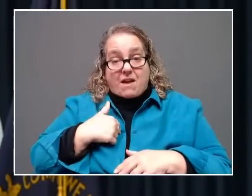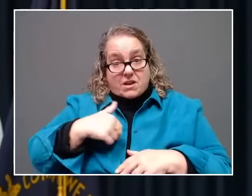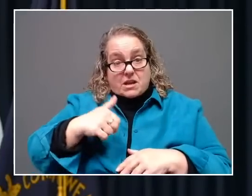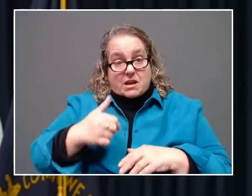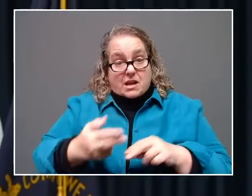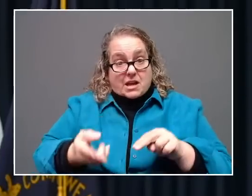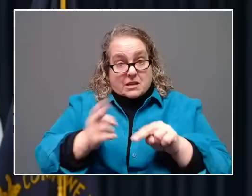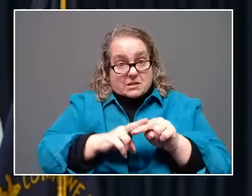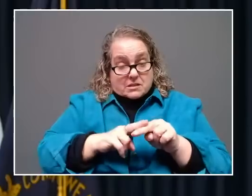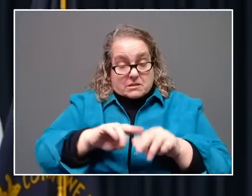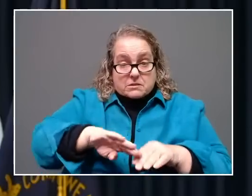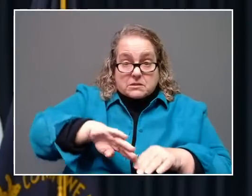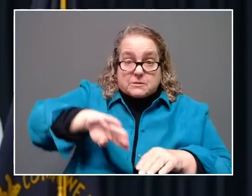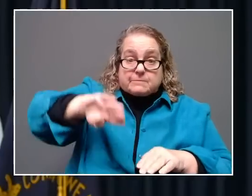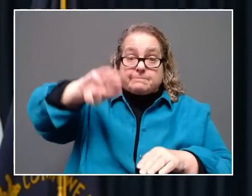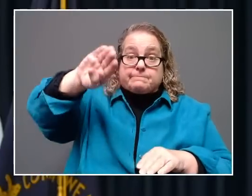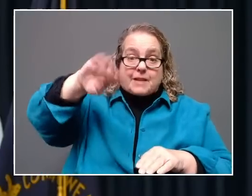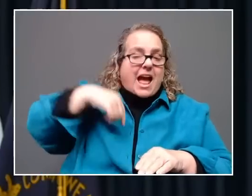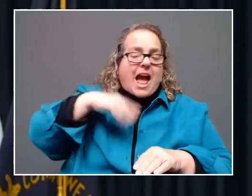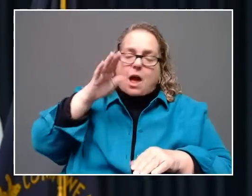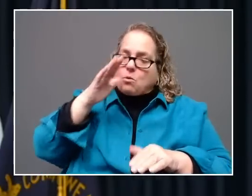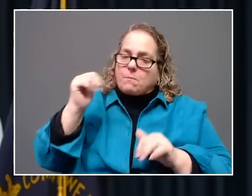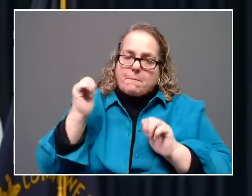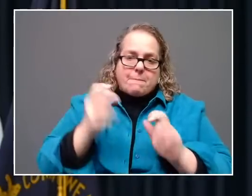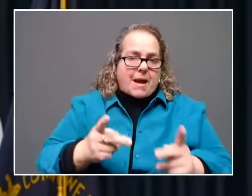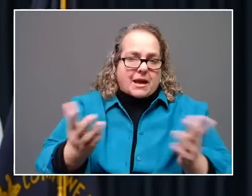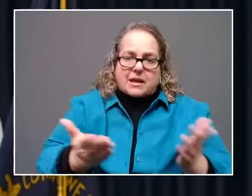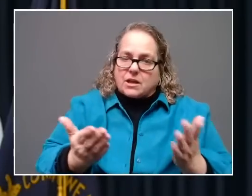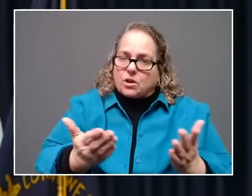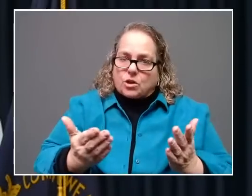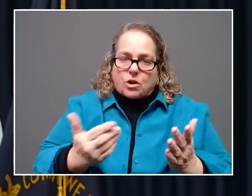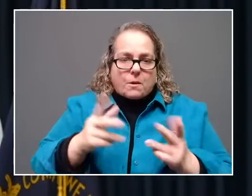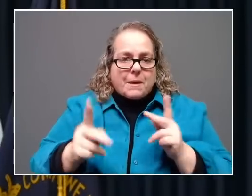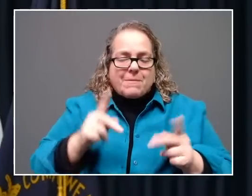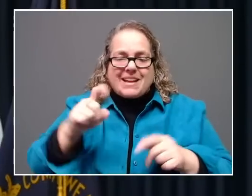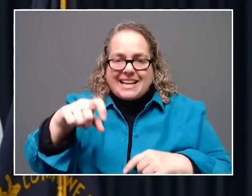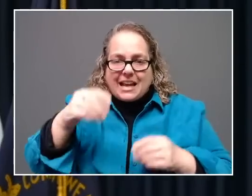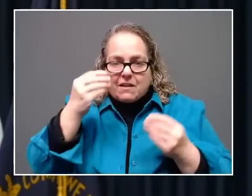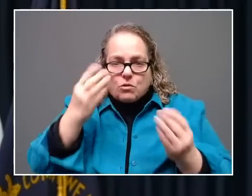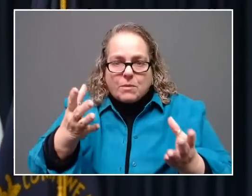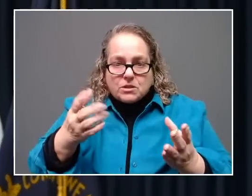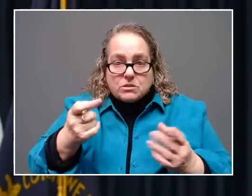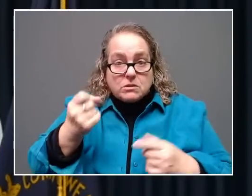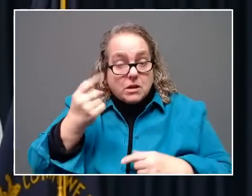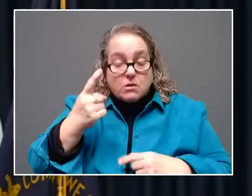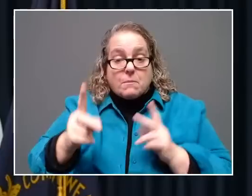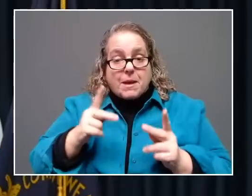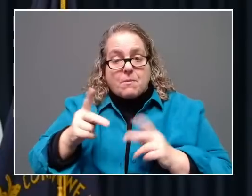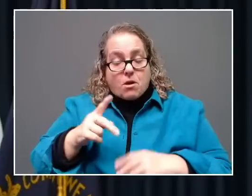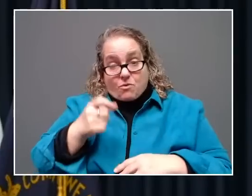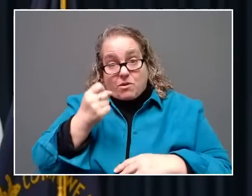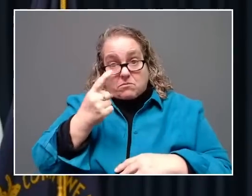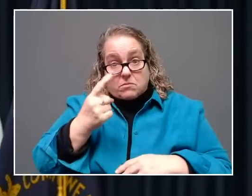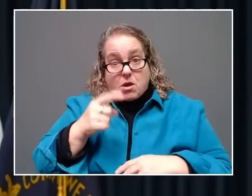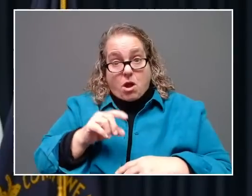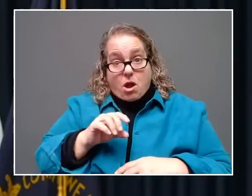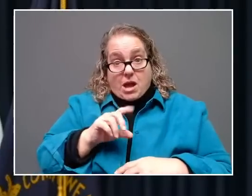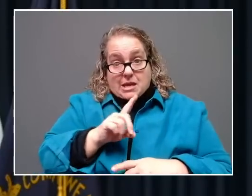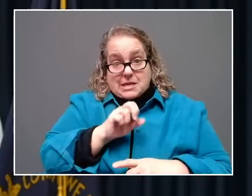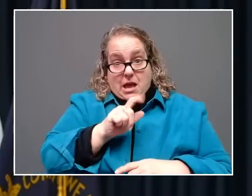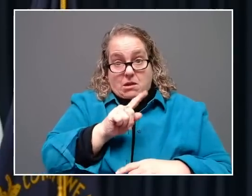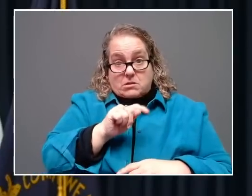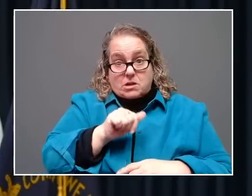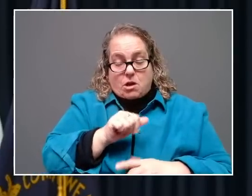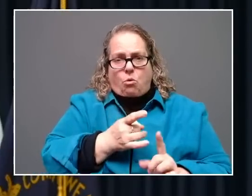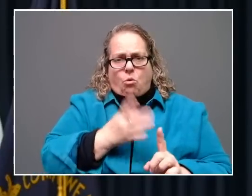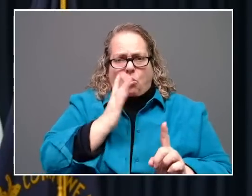here. People need the information, and remember, Omicron was a little different than Delta, and Delta was a lot different in